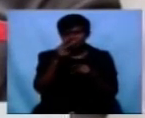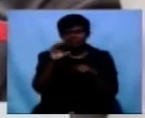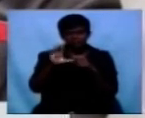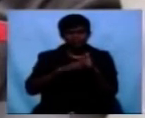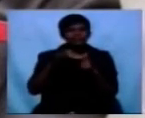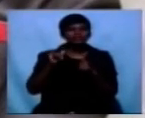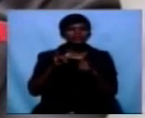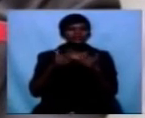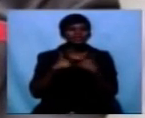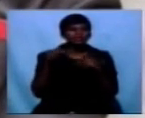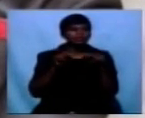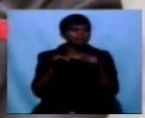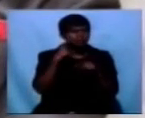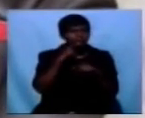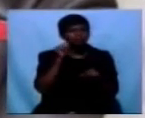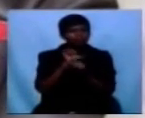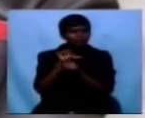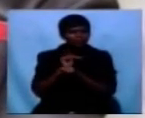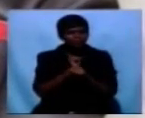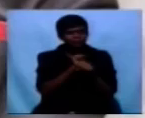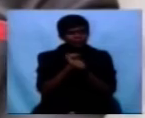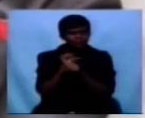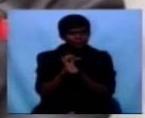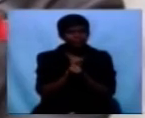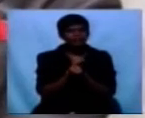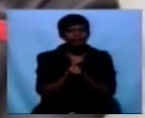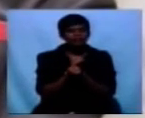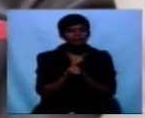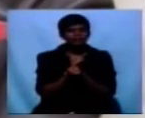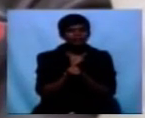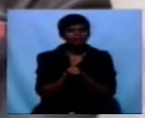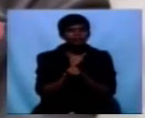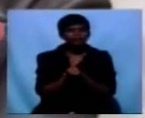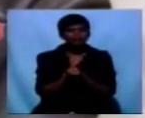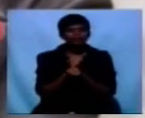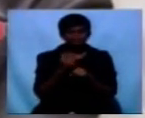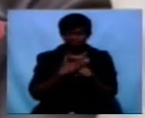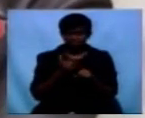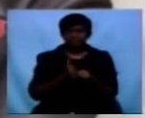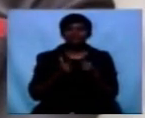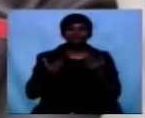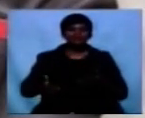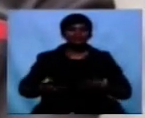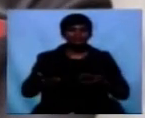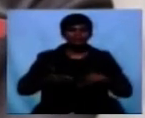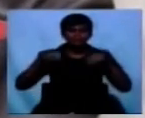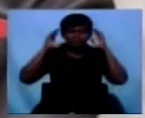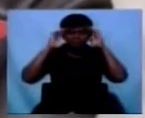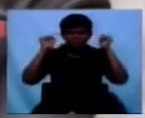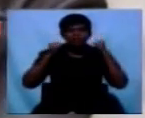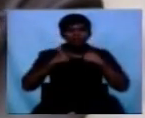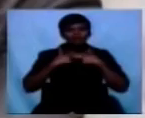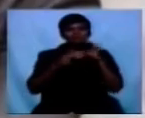yes, we had people that came to serve. And I'm grateful that you left a mark on that. Now, and I'm grateful to the president for having